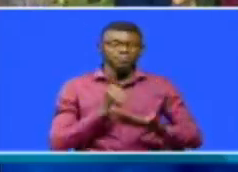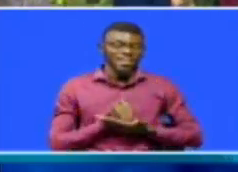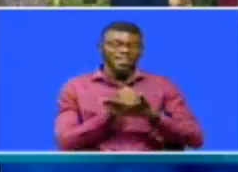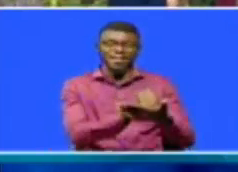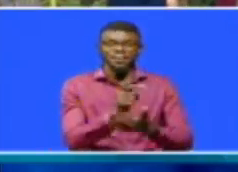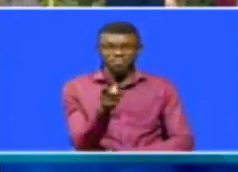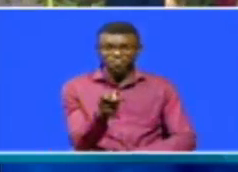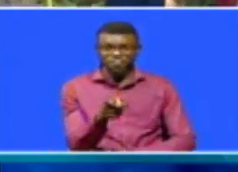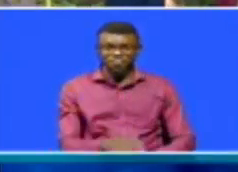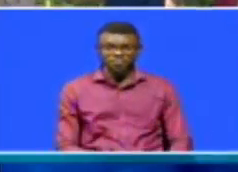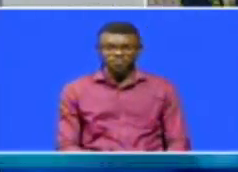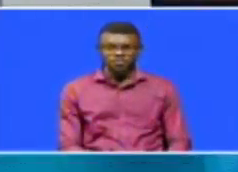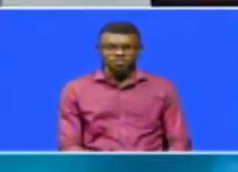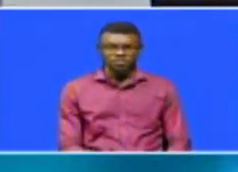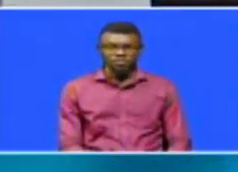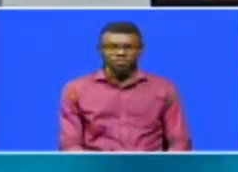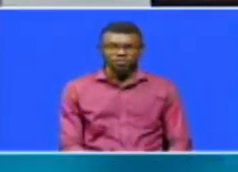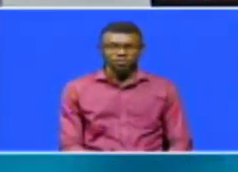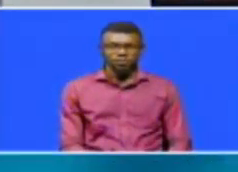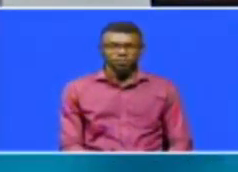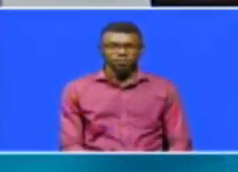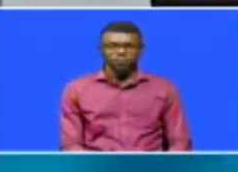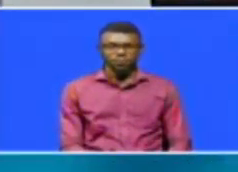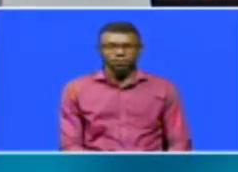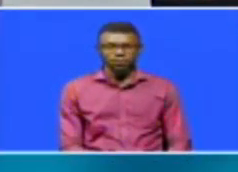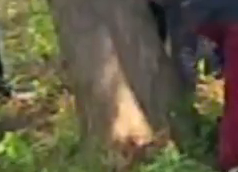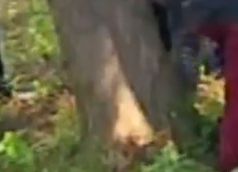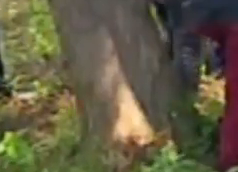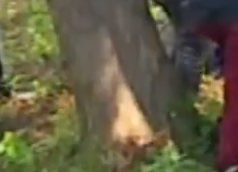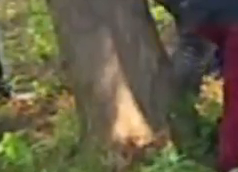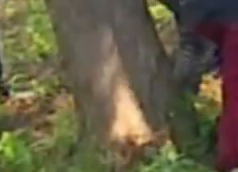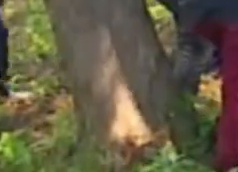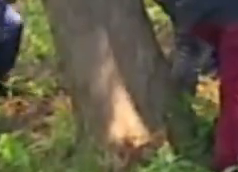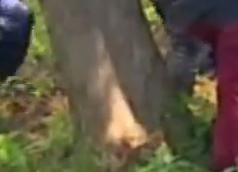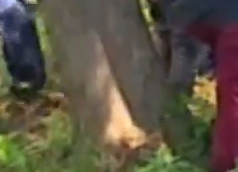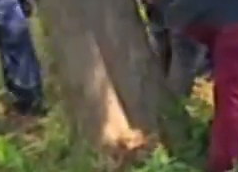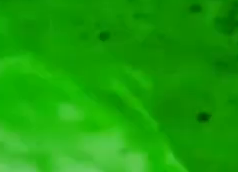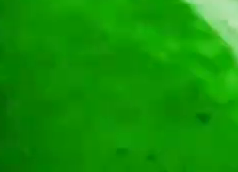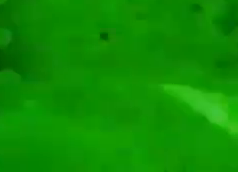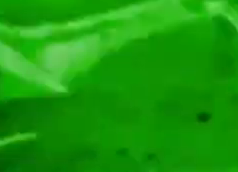justice. Joanne Letting, KTN News in Nakuru County.